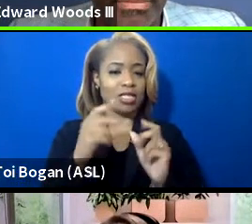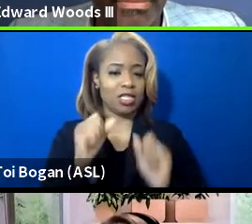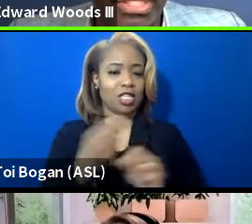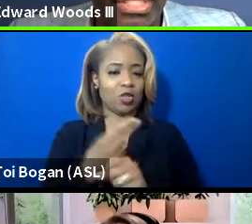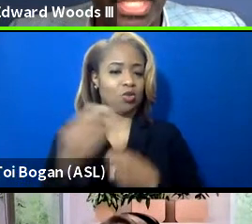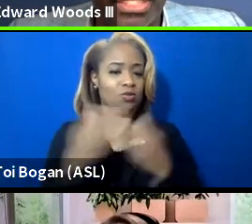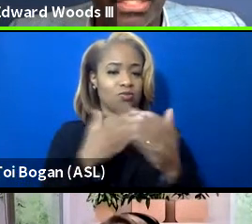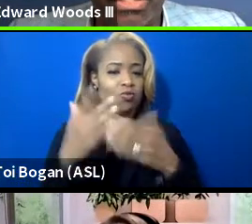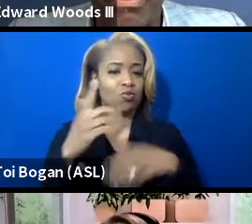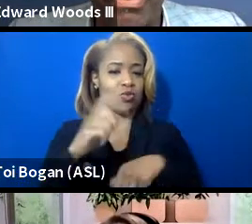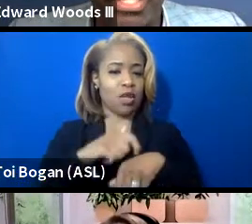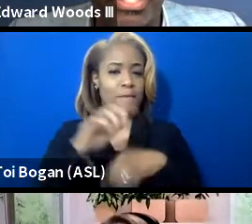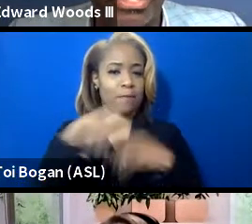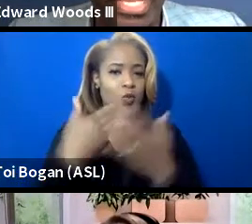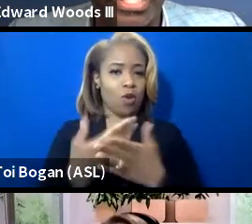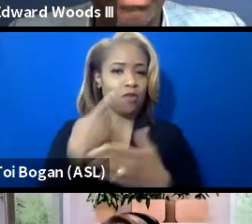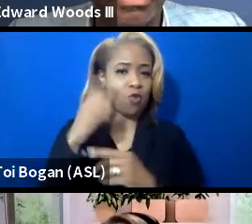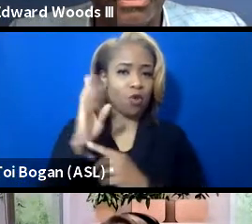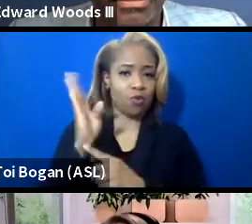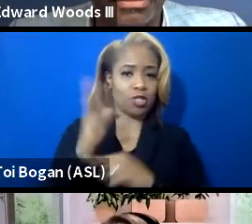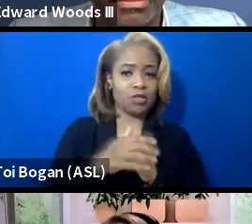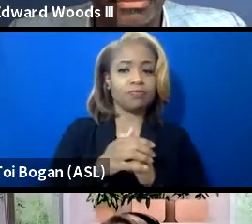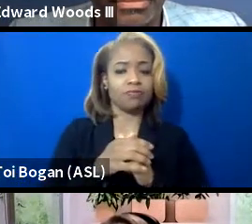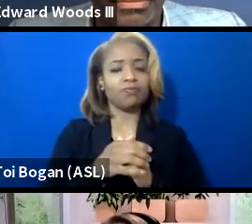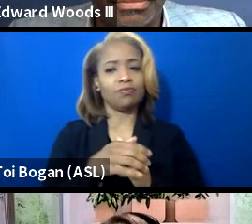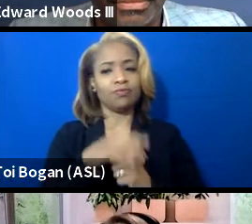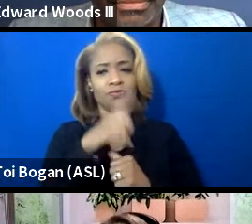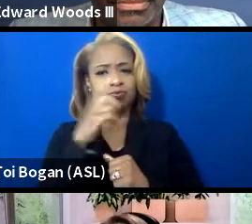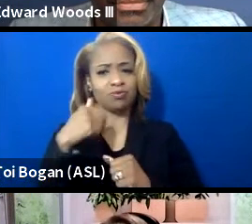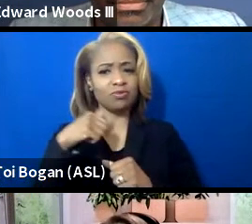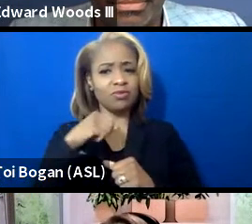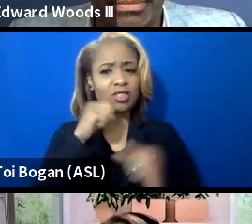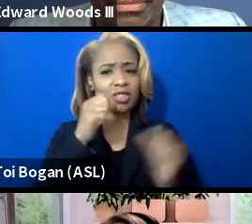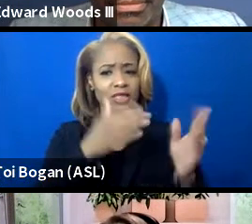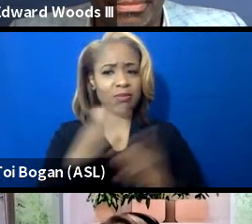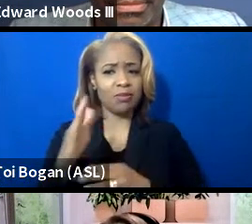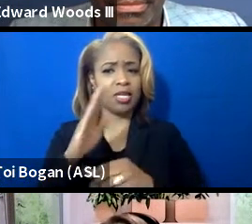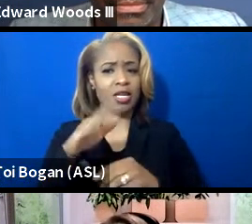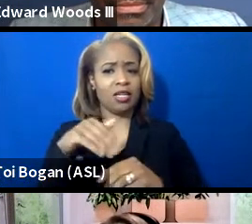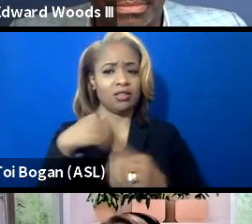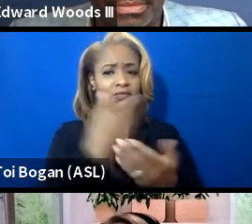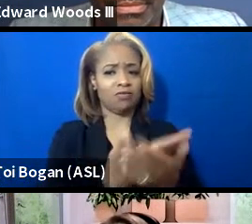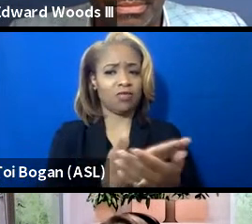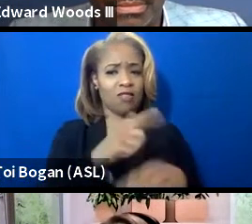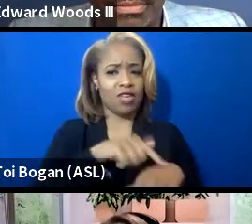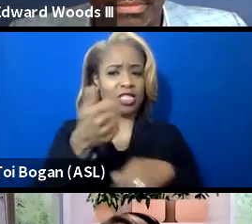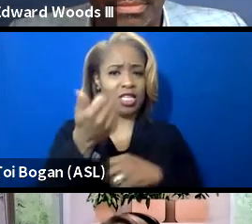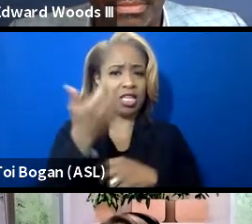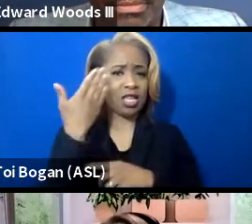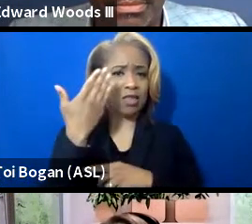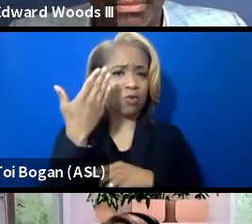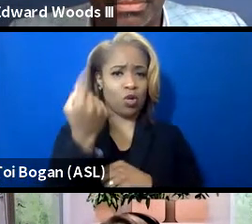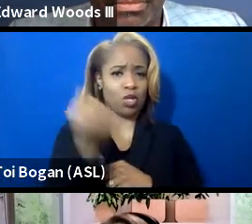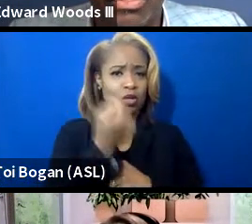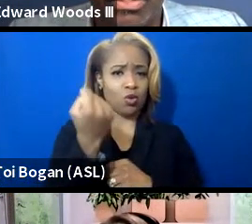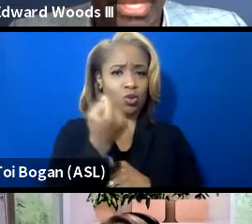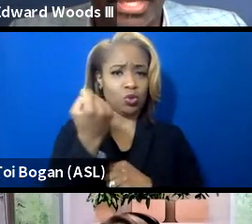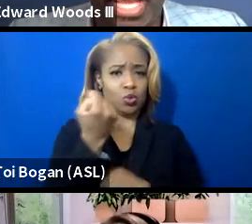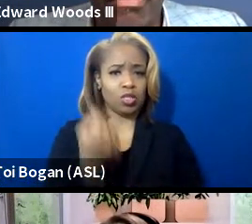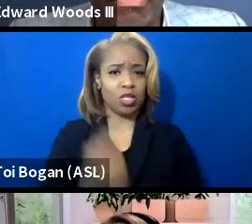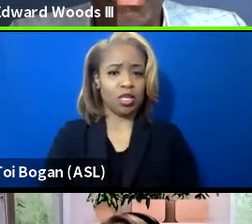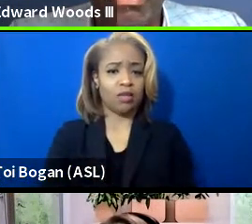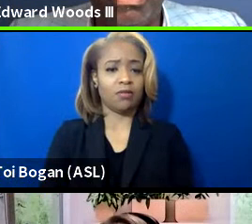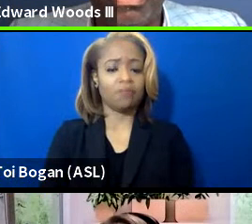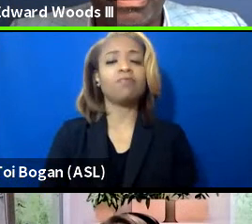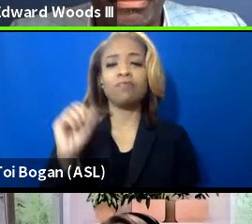for the presentations. Okay. Yeah, because I hadn't planned on being there at 10 o'clock in the morning on Tuesday.